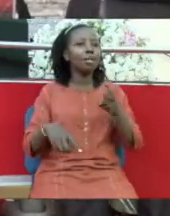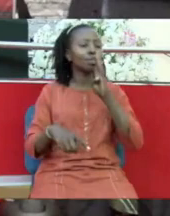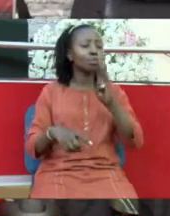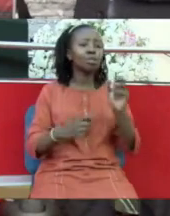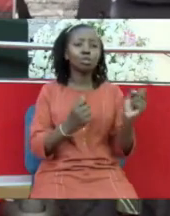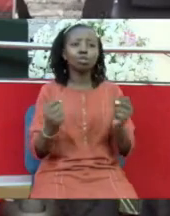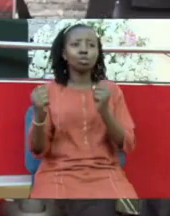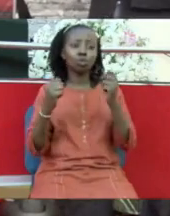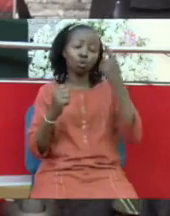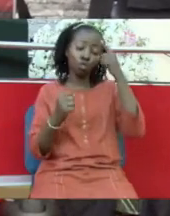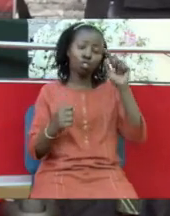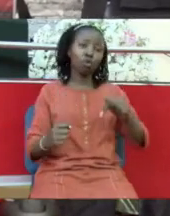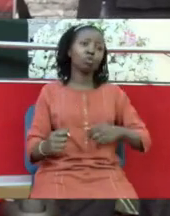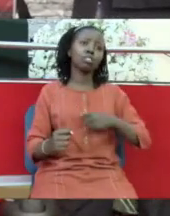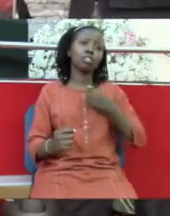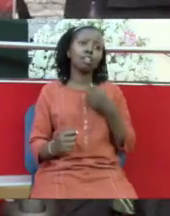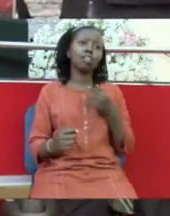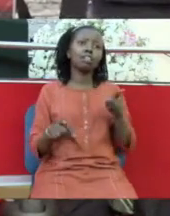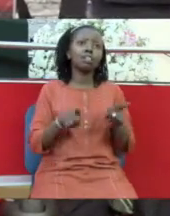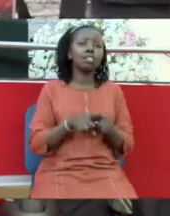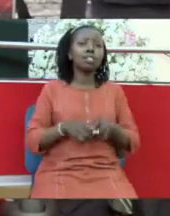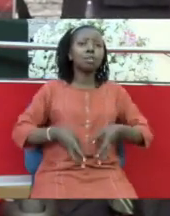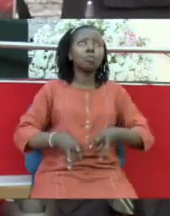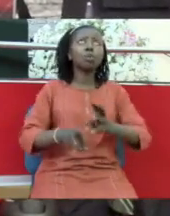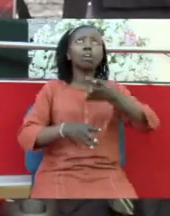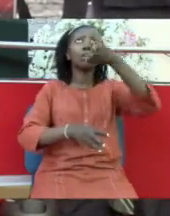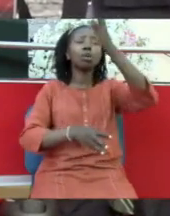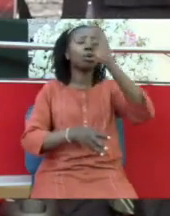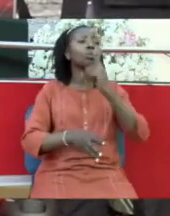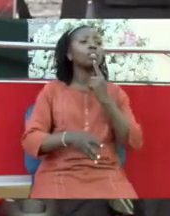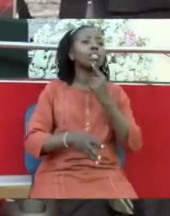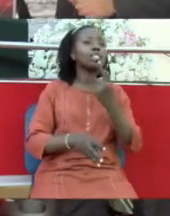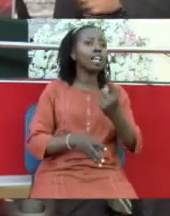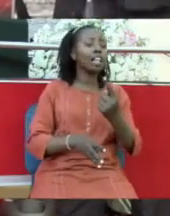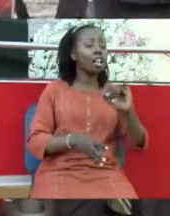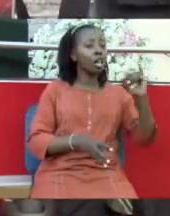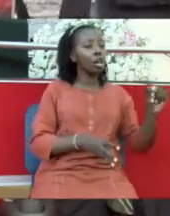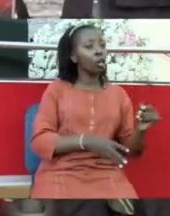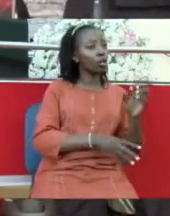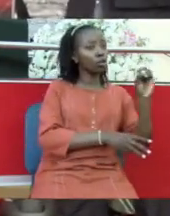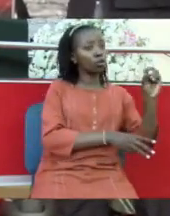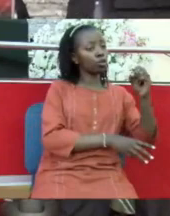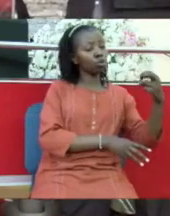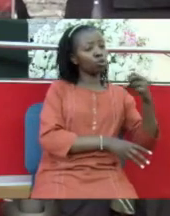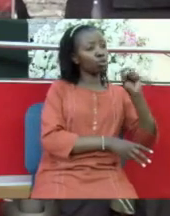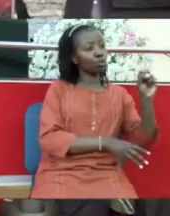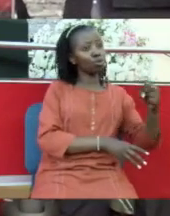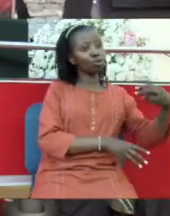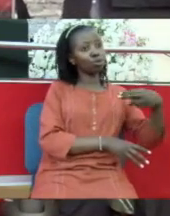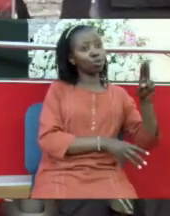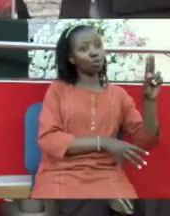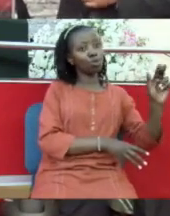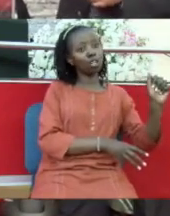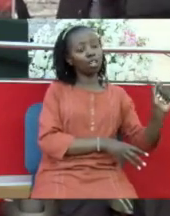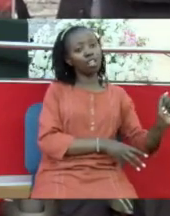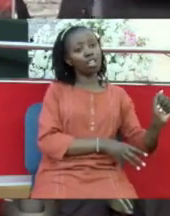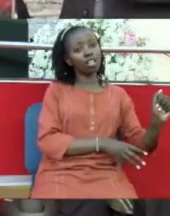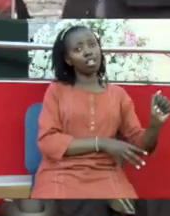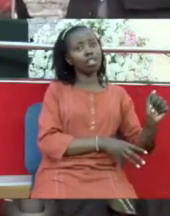yourself, as God told Joshua, and for others who look to you. If you are head of a family, you have to be